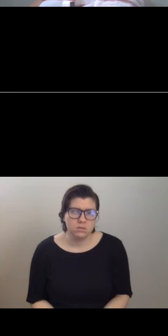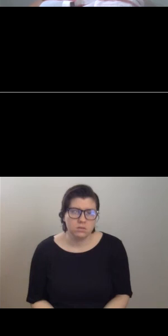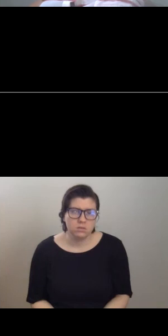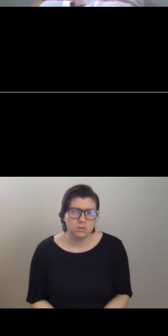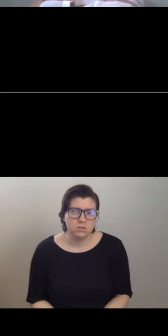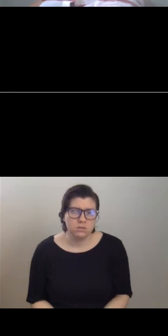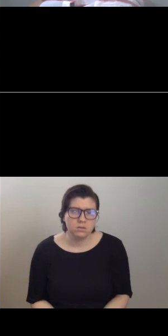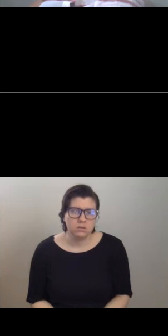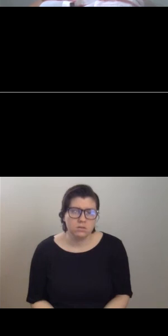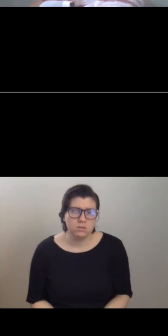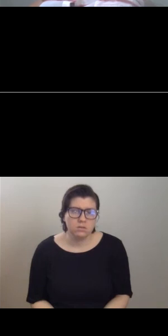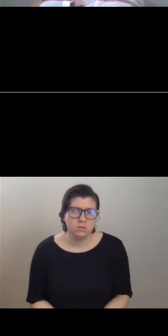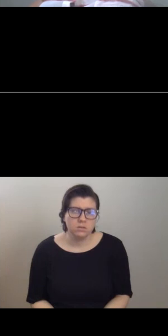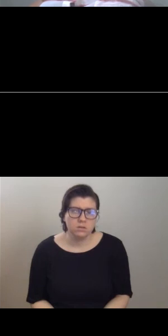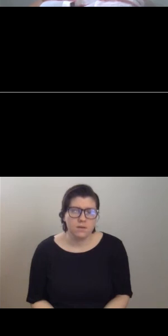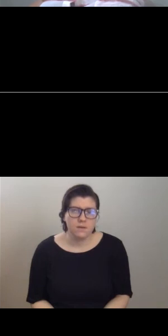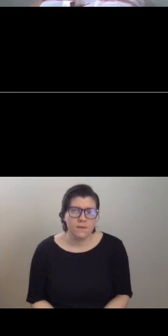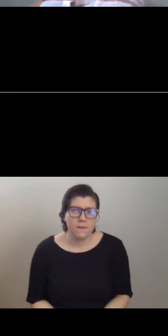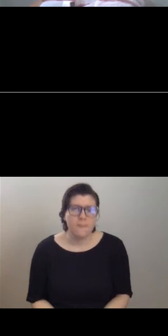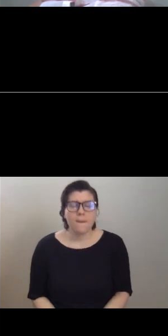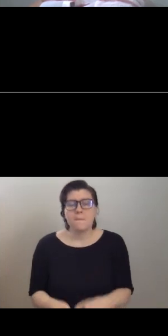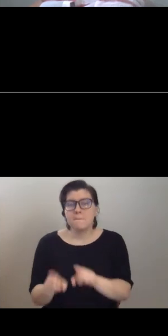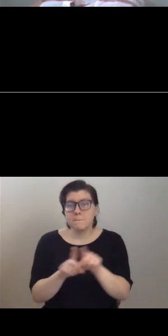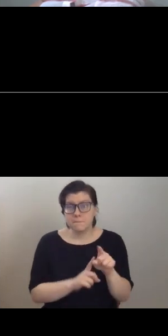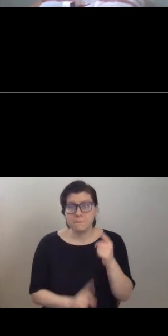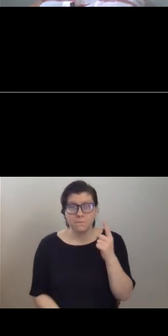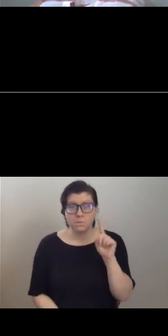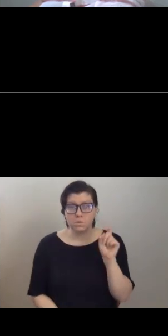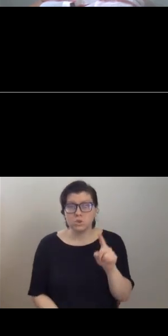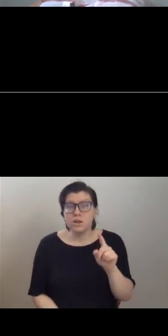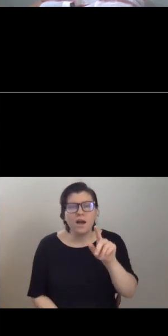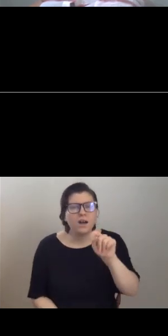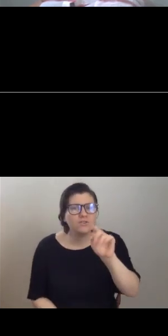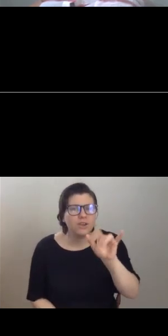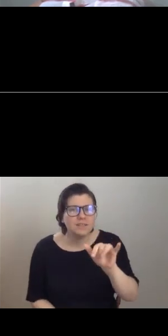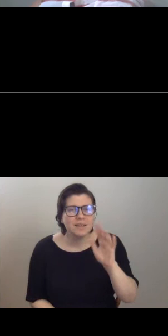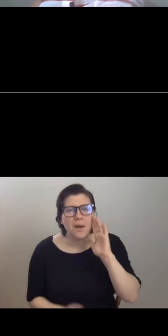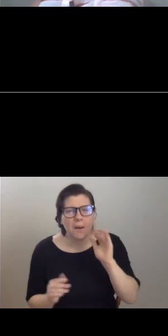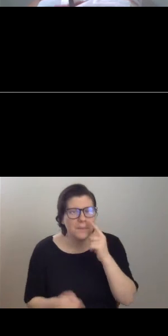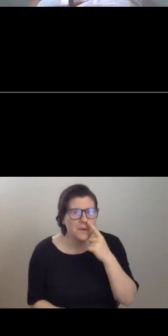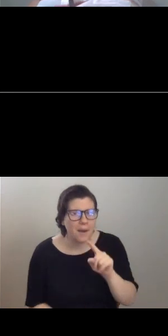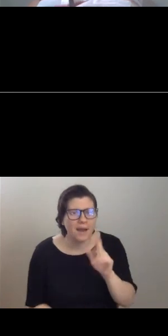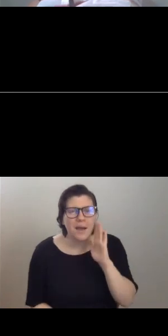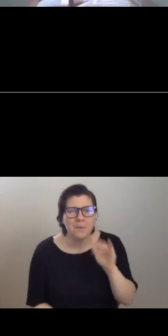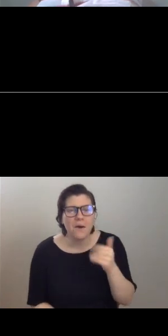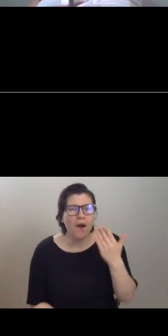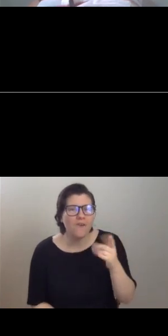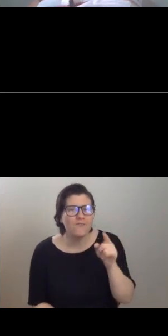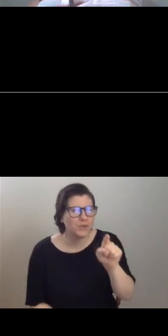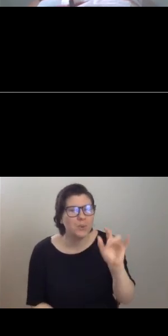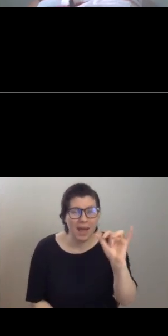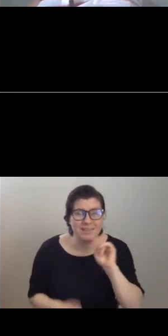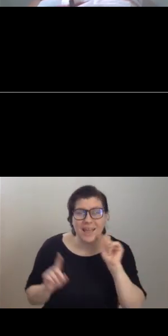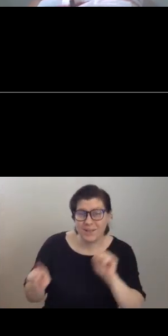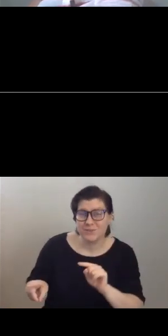We also have a question here, and Tracy, I hope you don't mind. I'm going to offer you as one answer to this